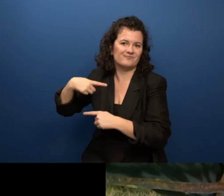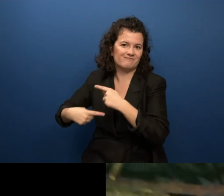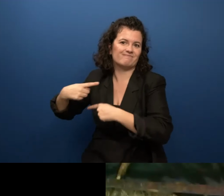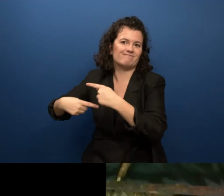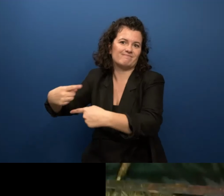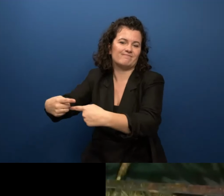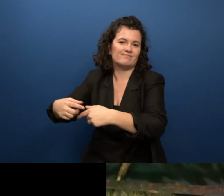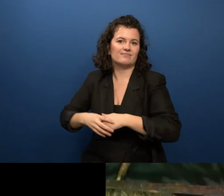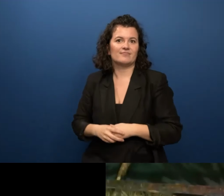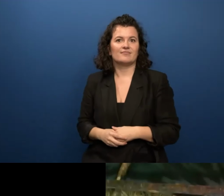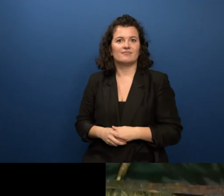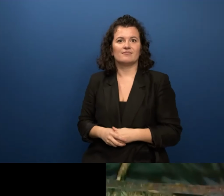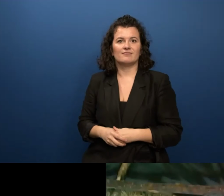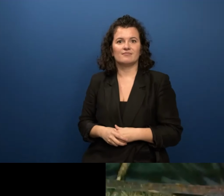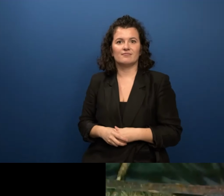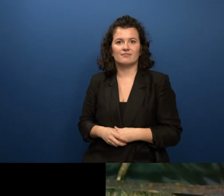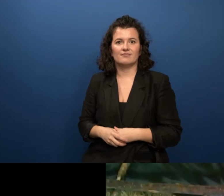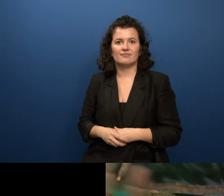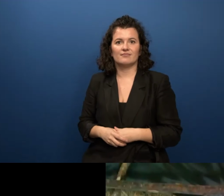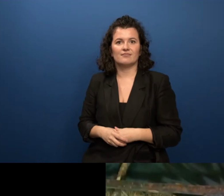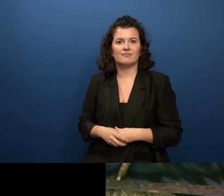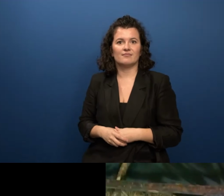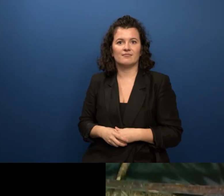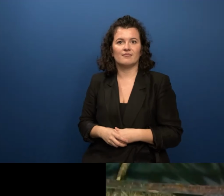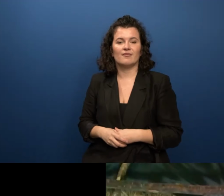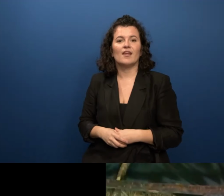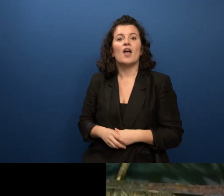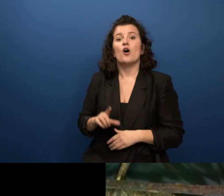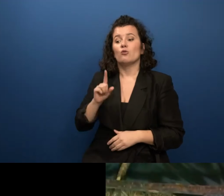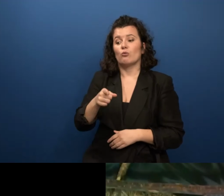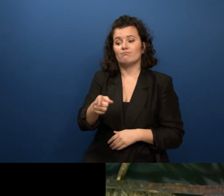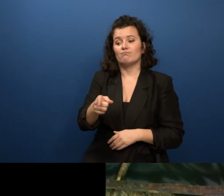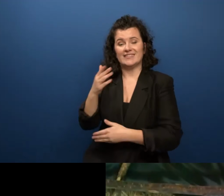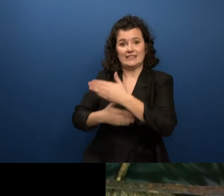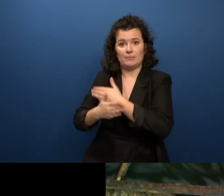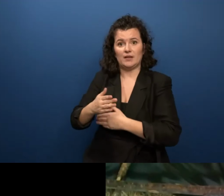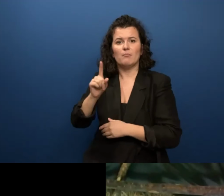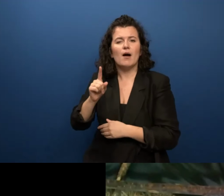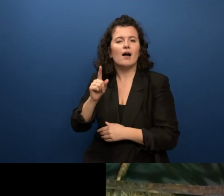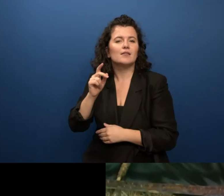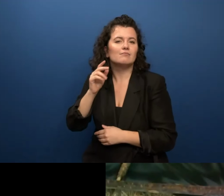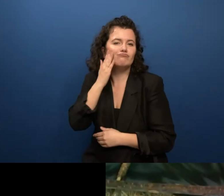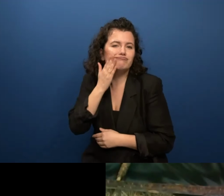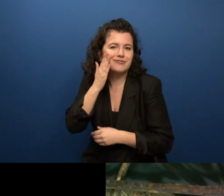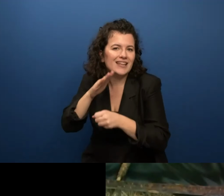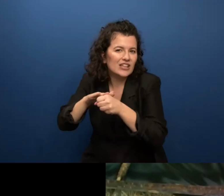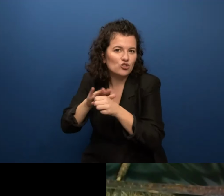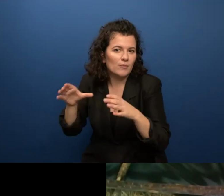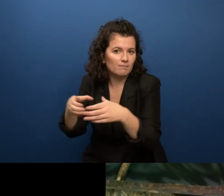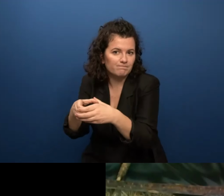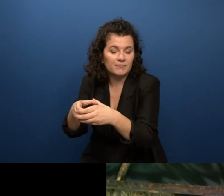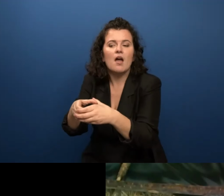are found. Let me talk on behalf of the rural setup and Indigenous background, is that, you know, first of all, there is that